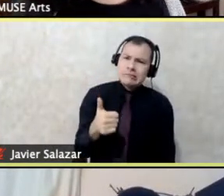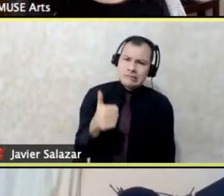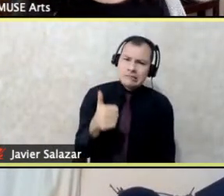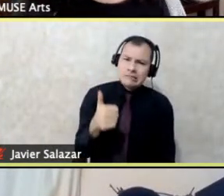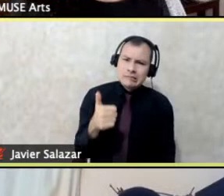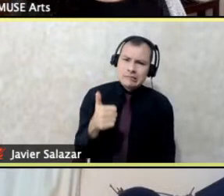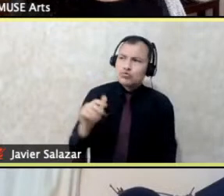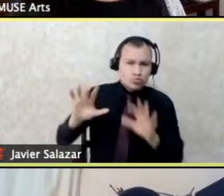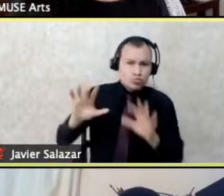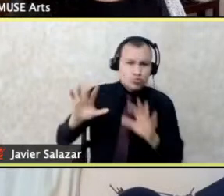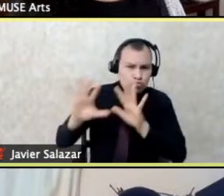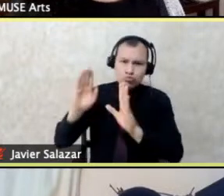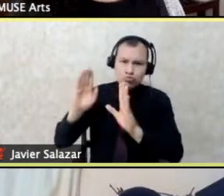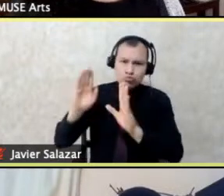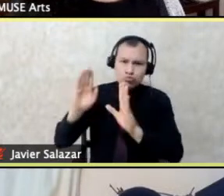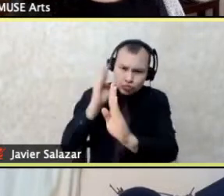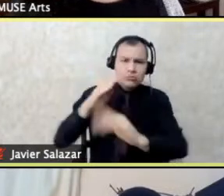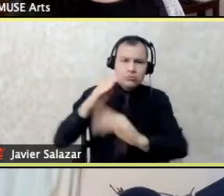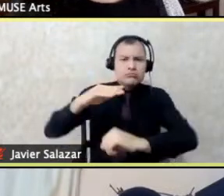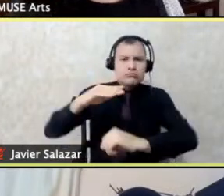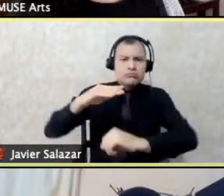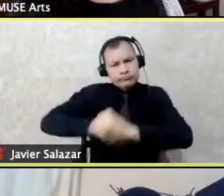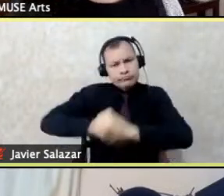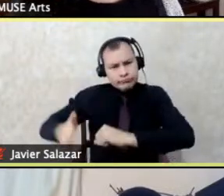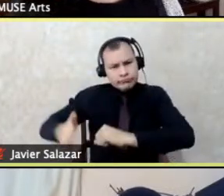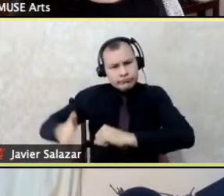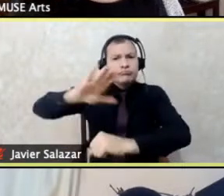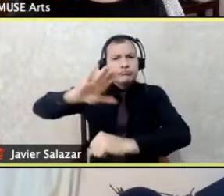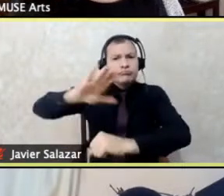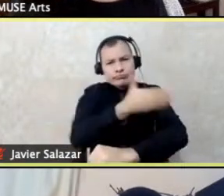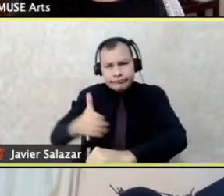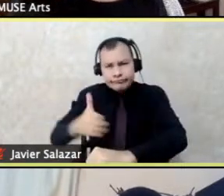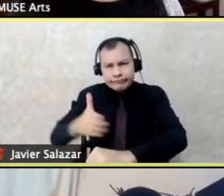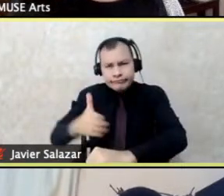tanto personal y en lo personal y como y en lo colectivo.